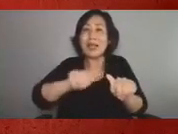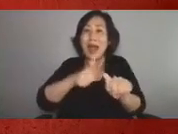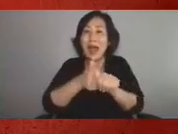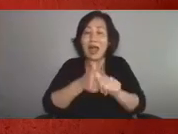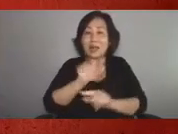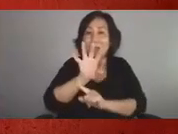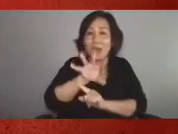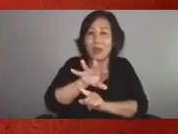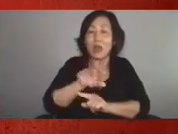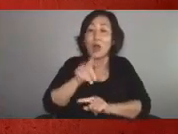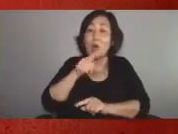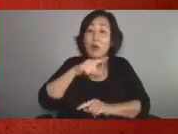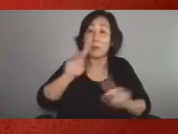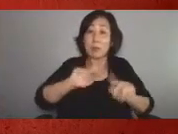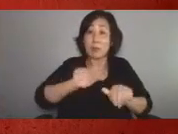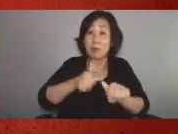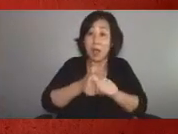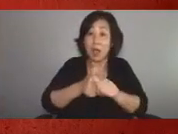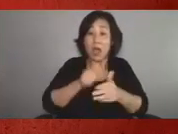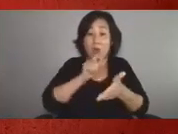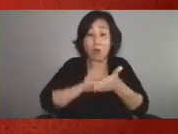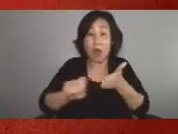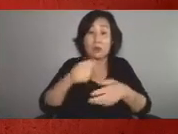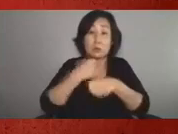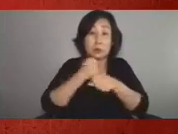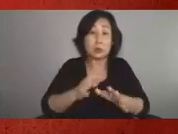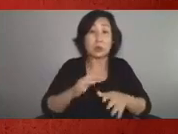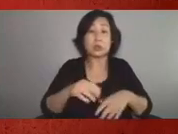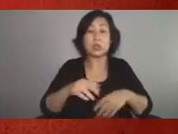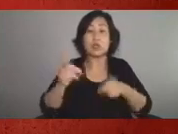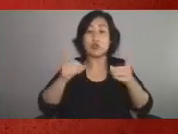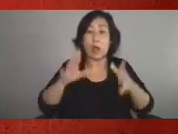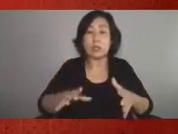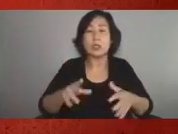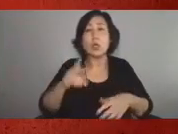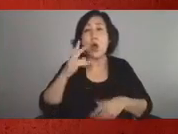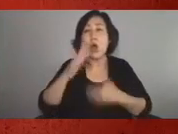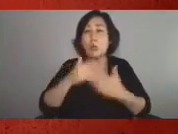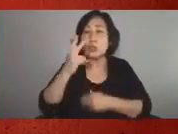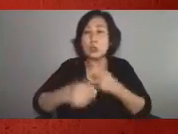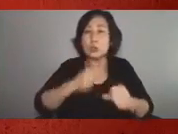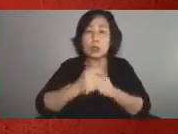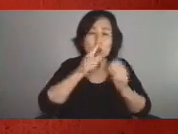producers. They really painstakingly spent almost